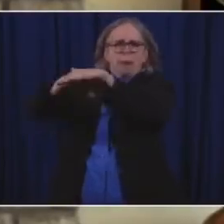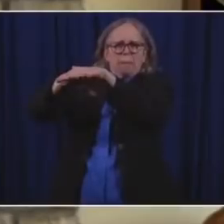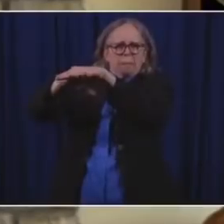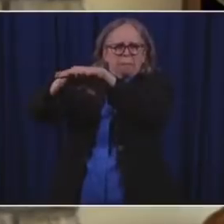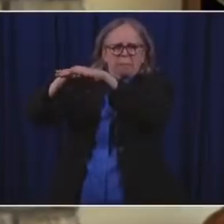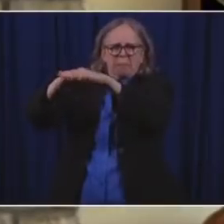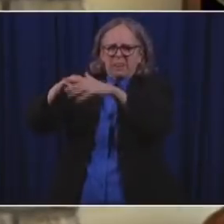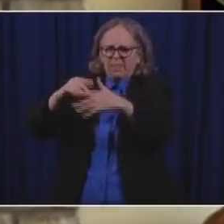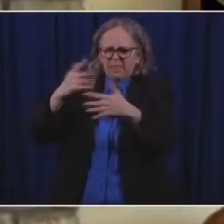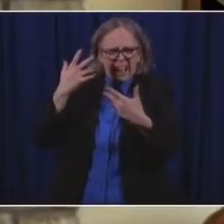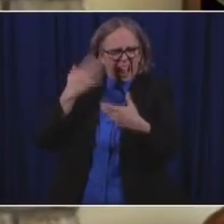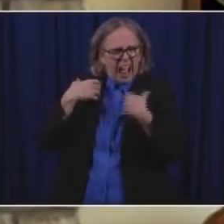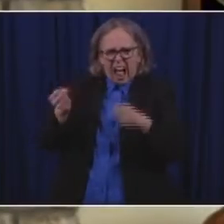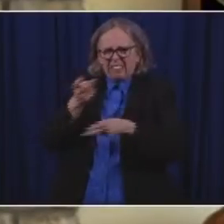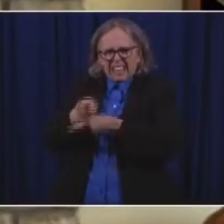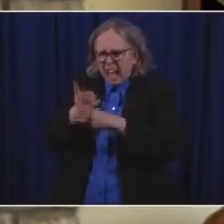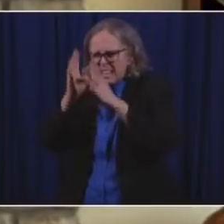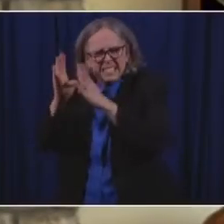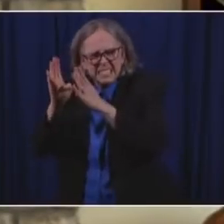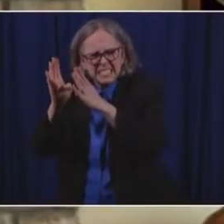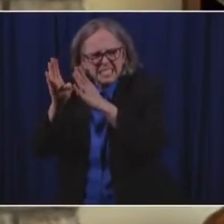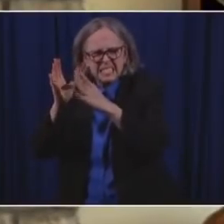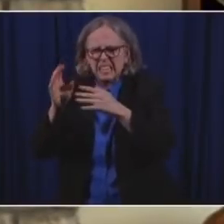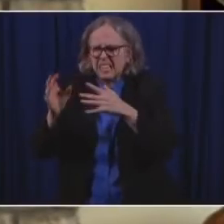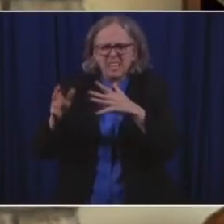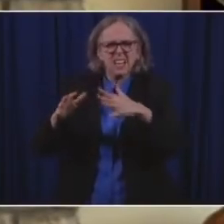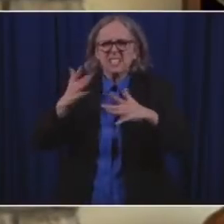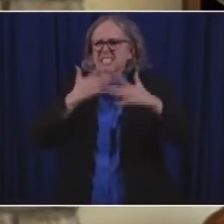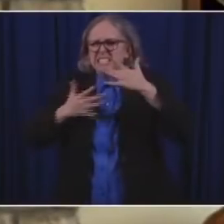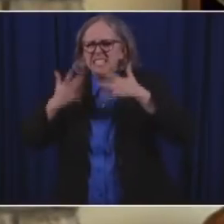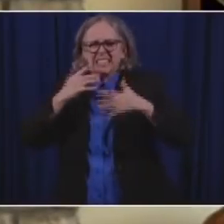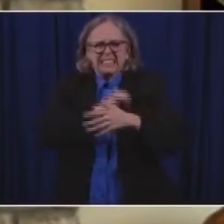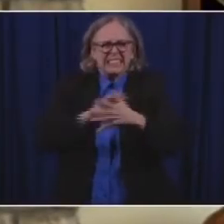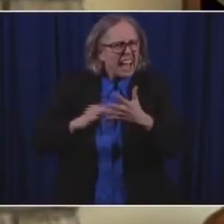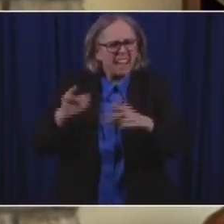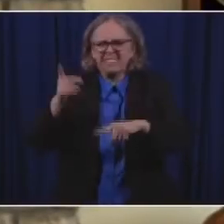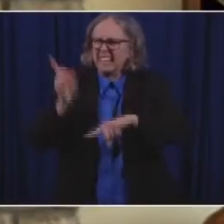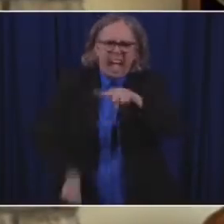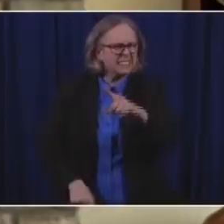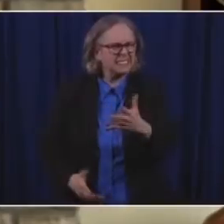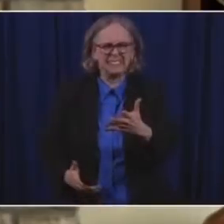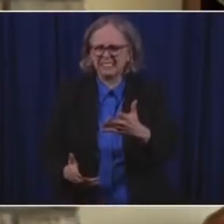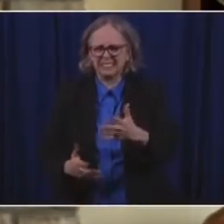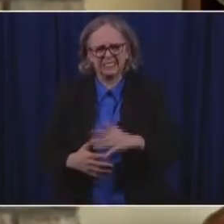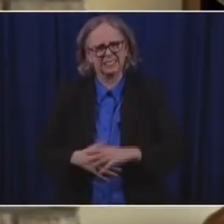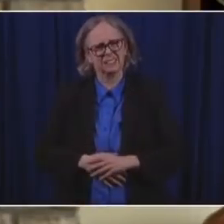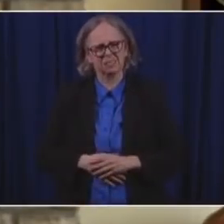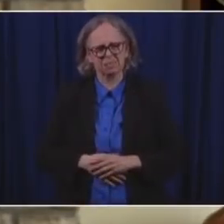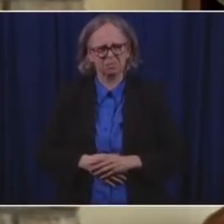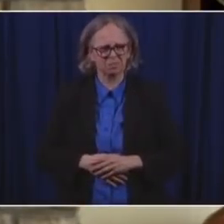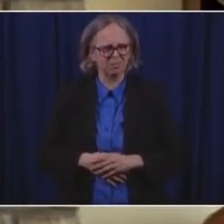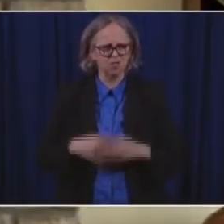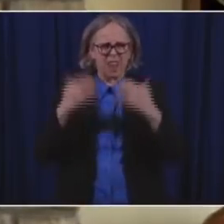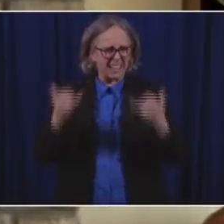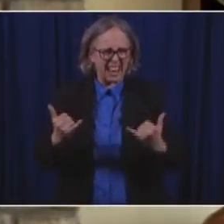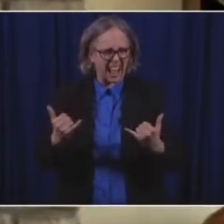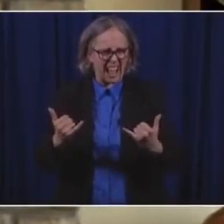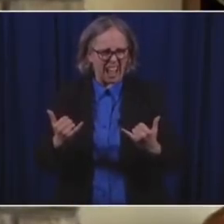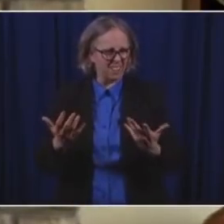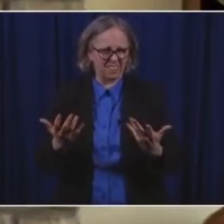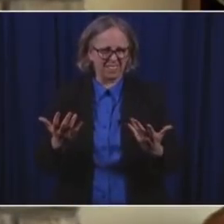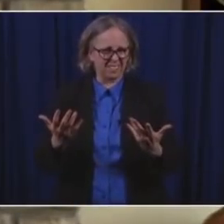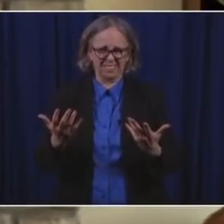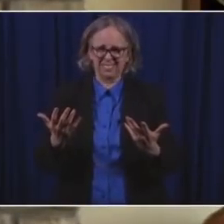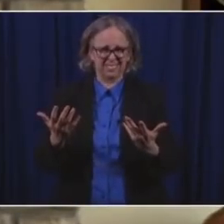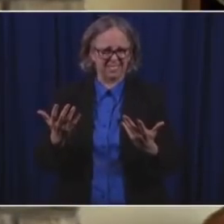is dramatically threatened. So we are not going in the right direction. We think some of the things that we've